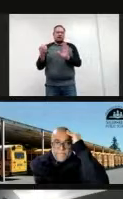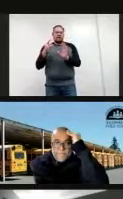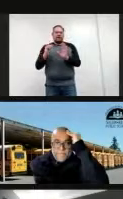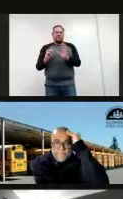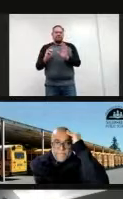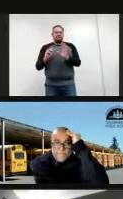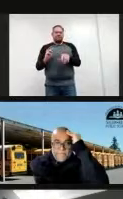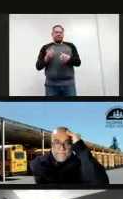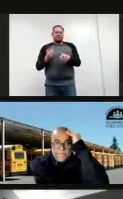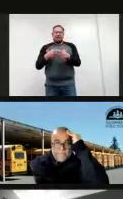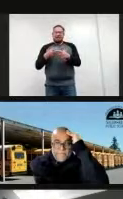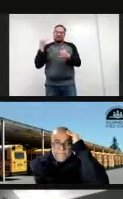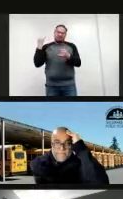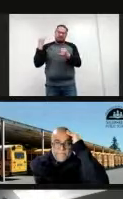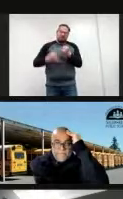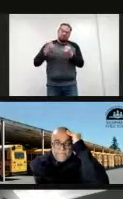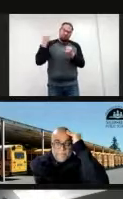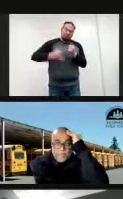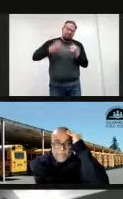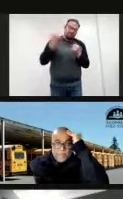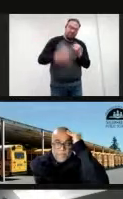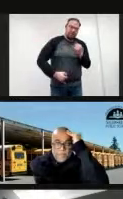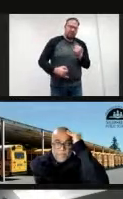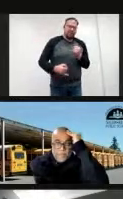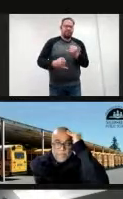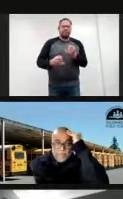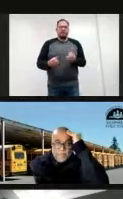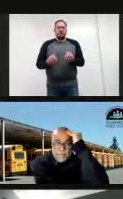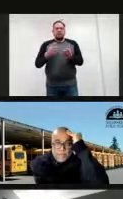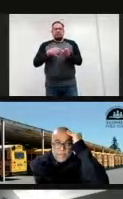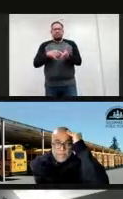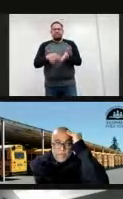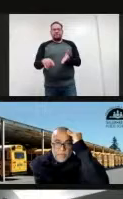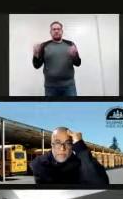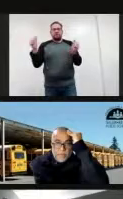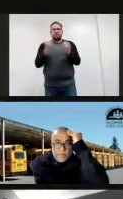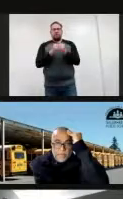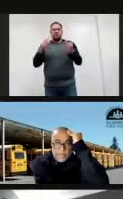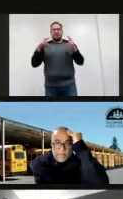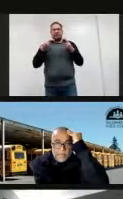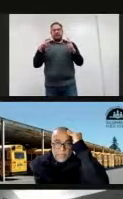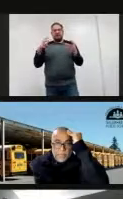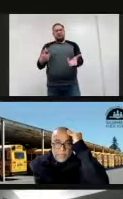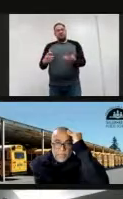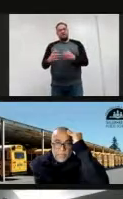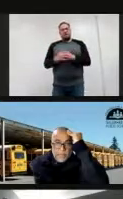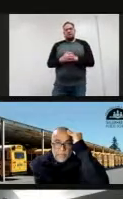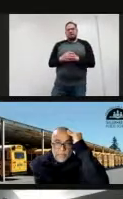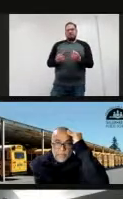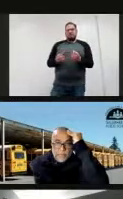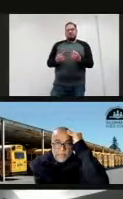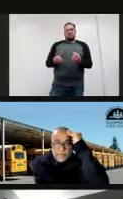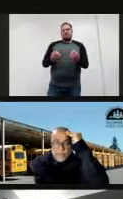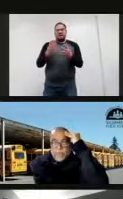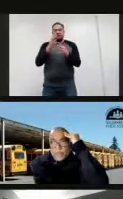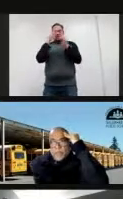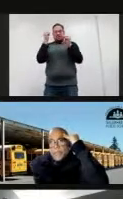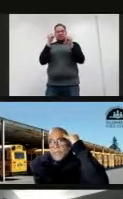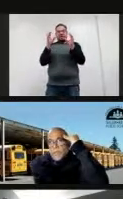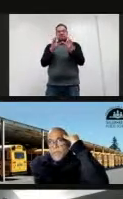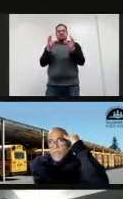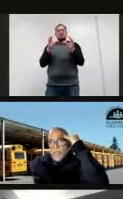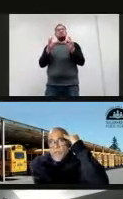And then in the very last column, total compensation with vacation. So you may or may not know that in many superintendent contracts, there